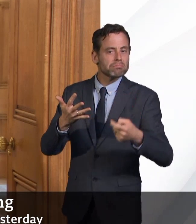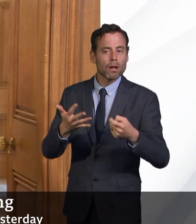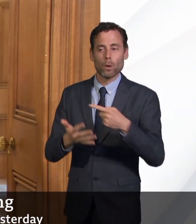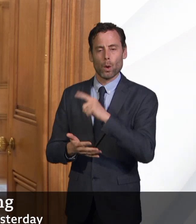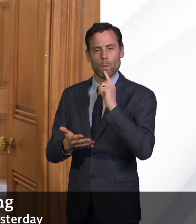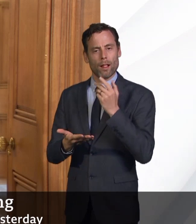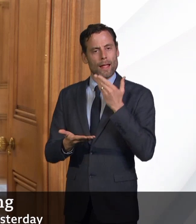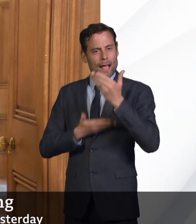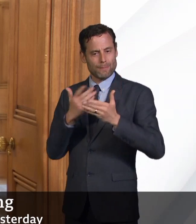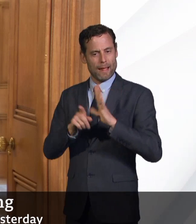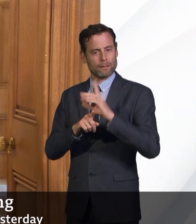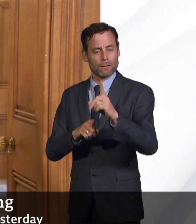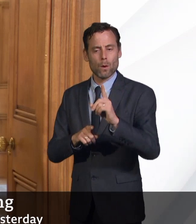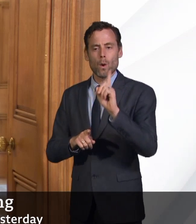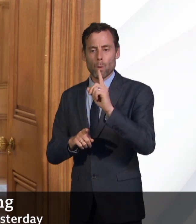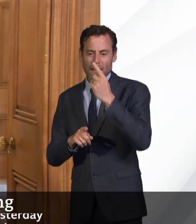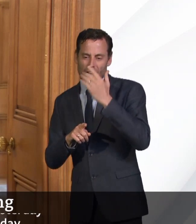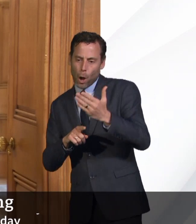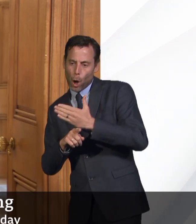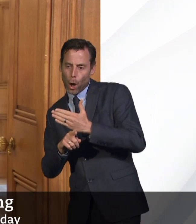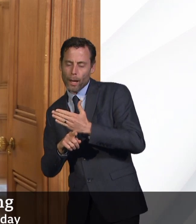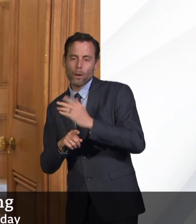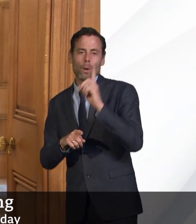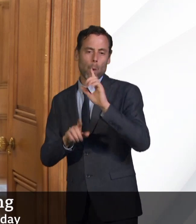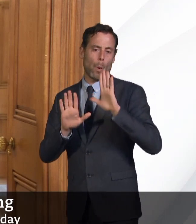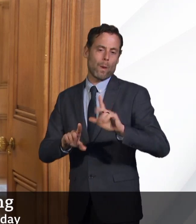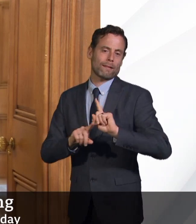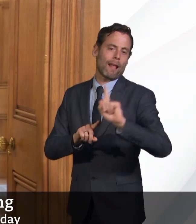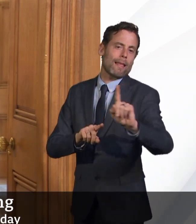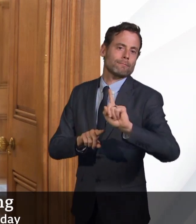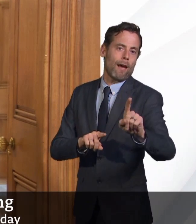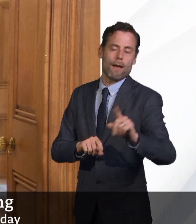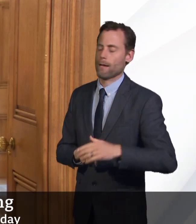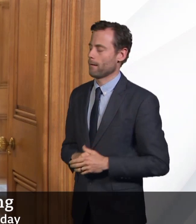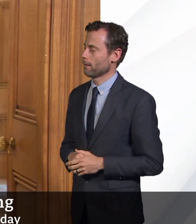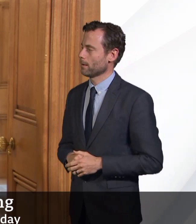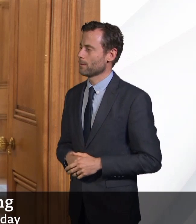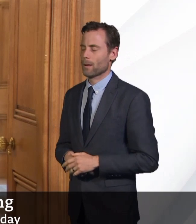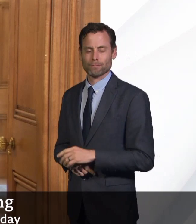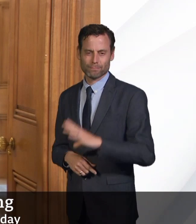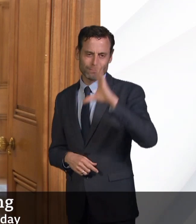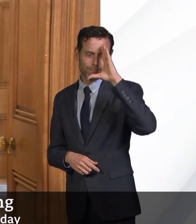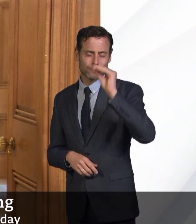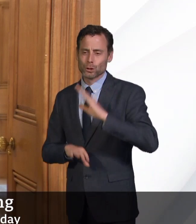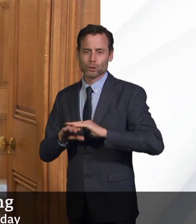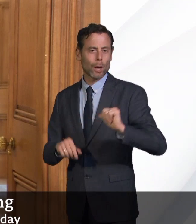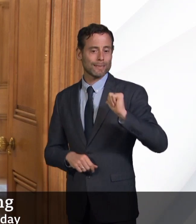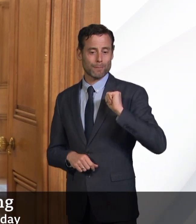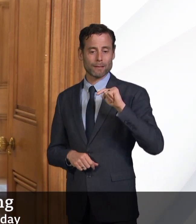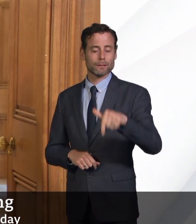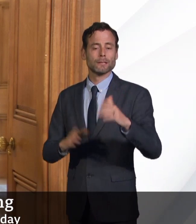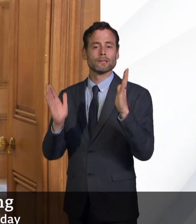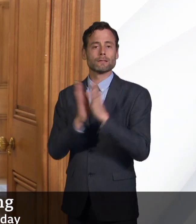things might take much longer. We have to be realistic that there isn't going to be any dramatic overnight change. We will be very,